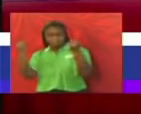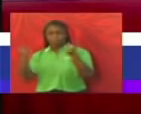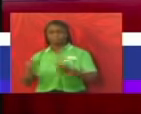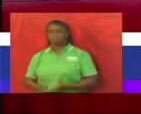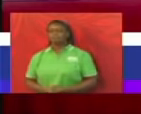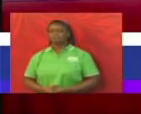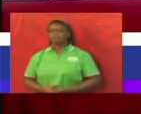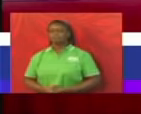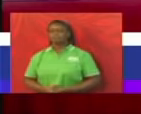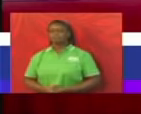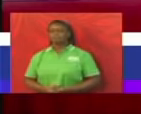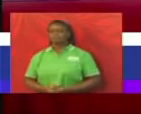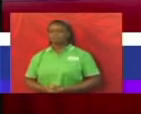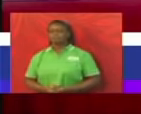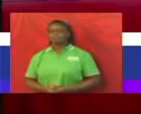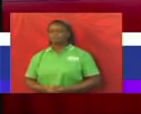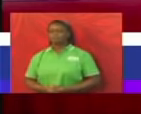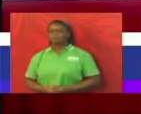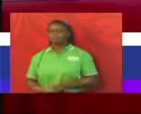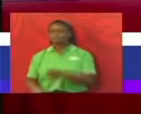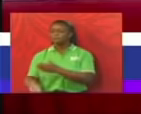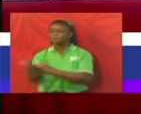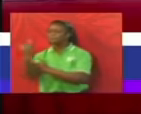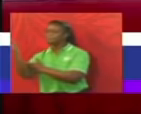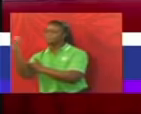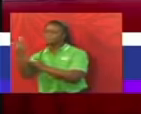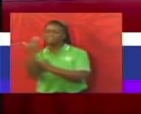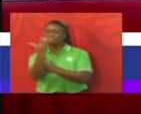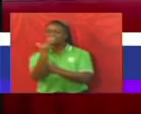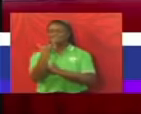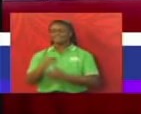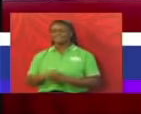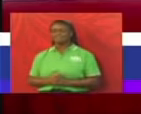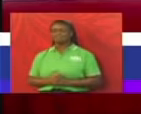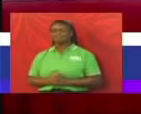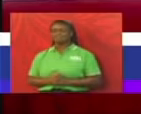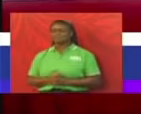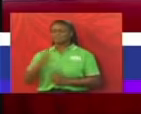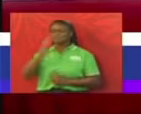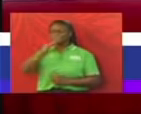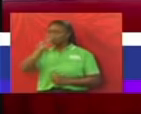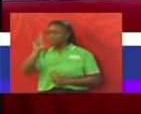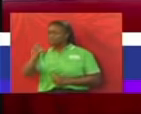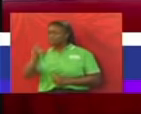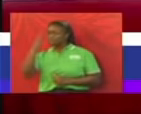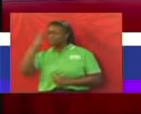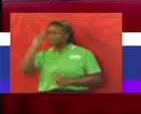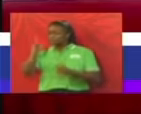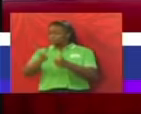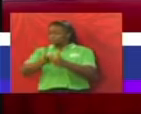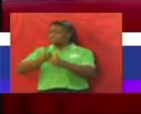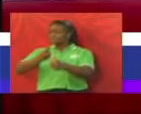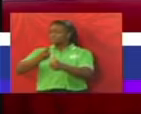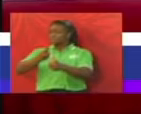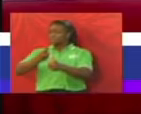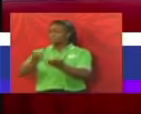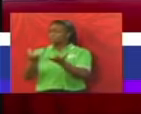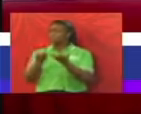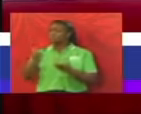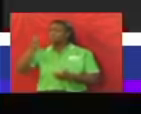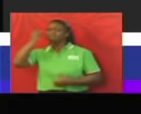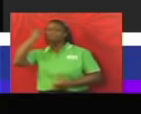Yes. Good morning, Clint Chantak of Newsday. My 2 questions are, firstly, I wanted to get an idea of